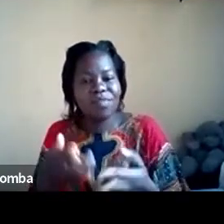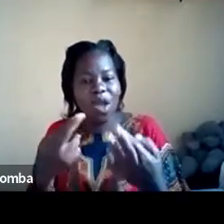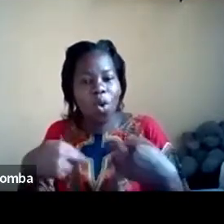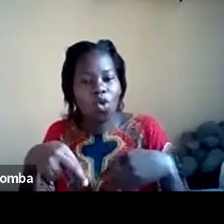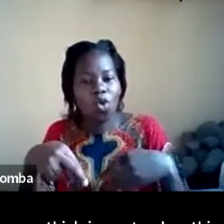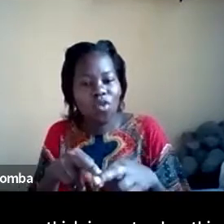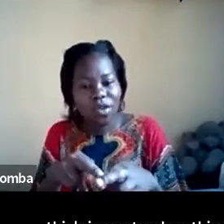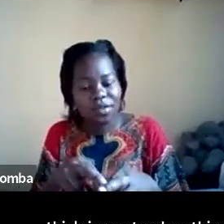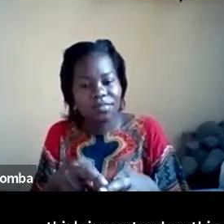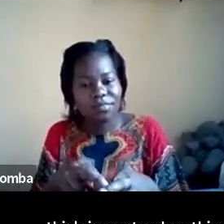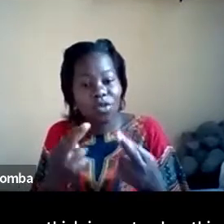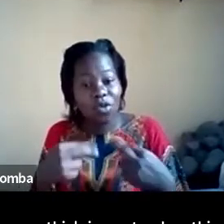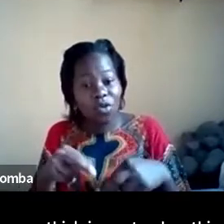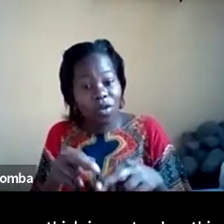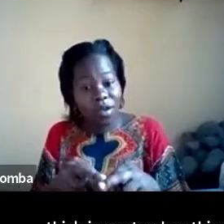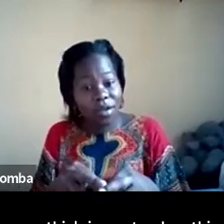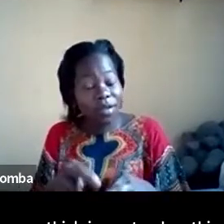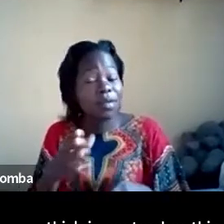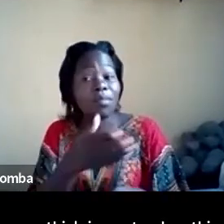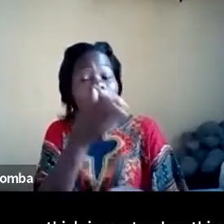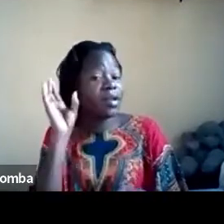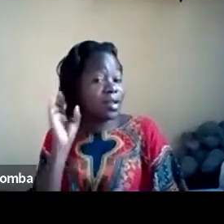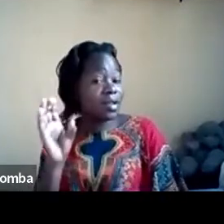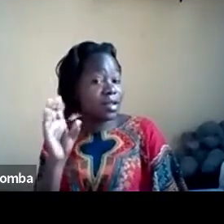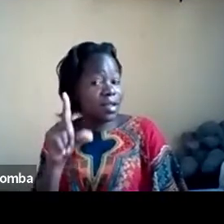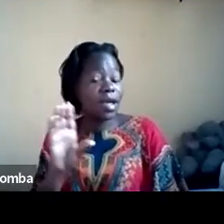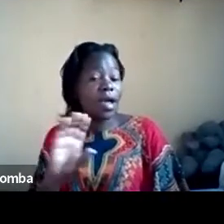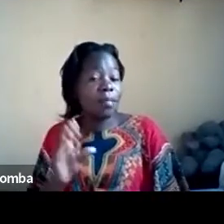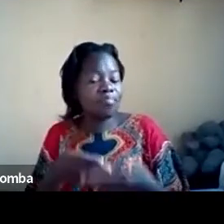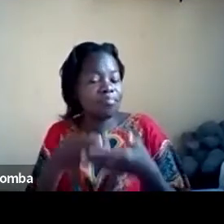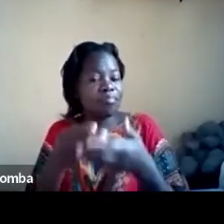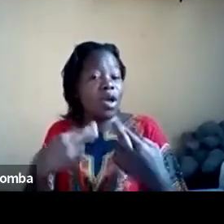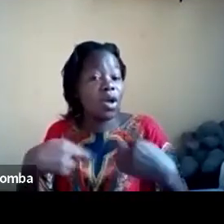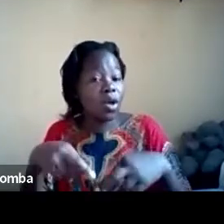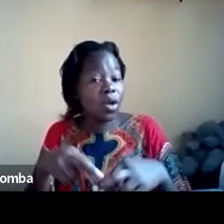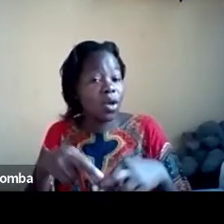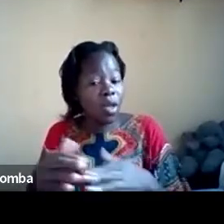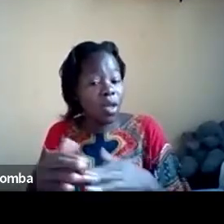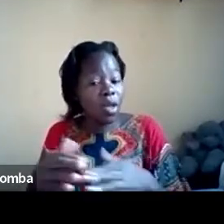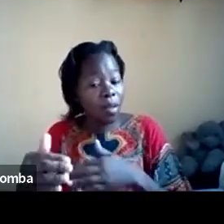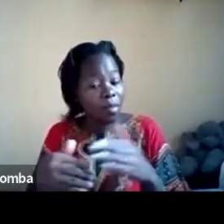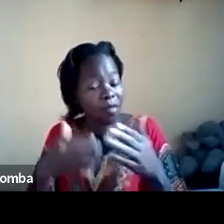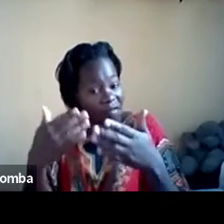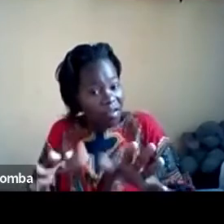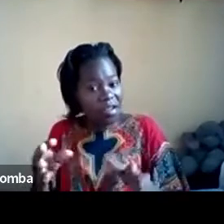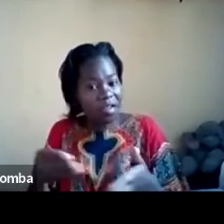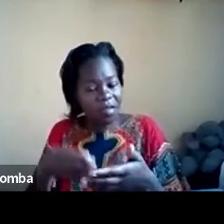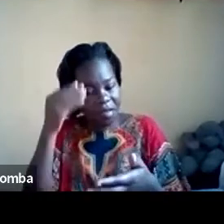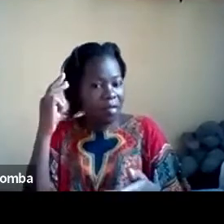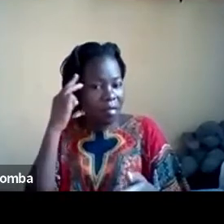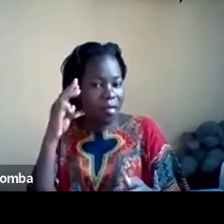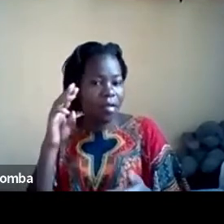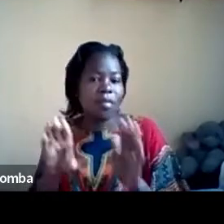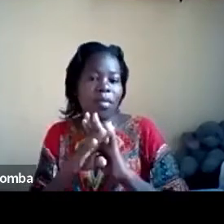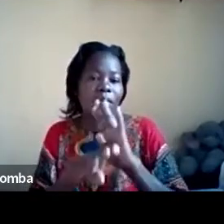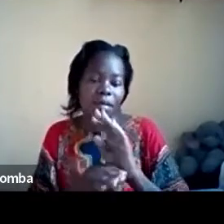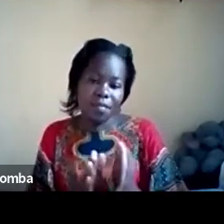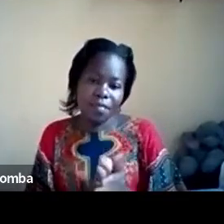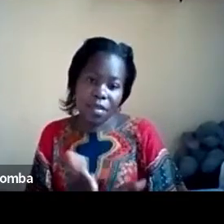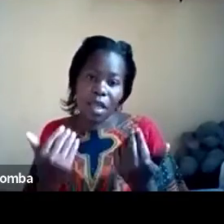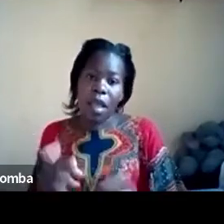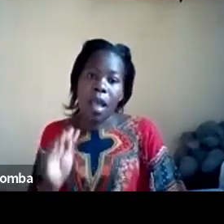Are you listening to me? Rio Tinto offered her a contract before she could even finish her master's program, and they are asking her,